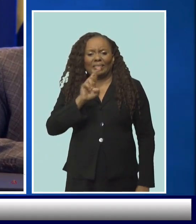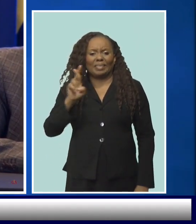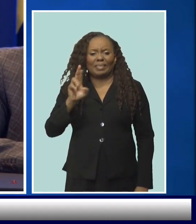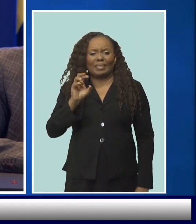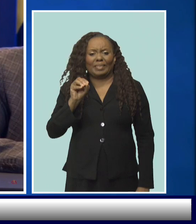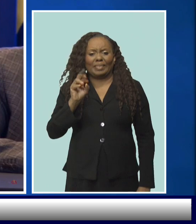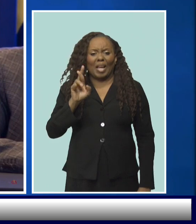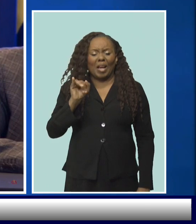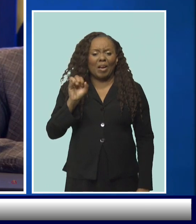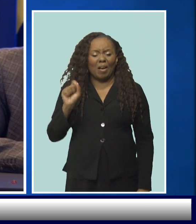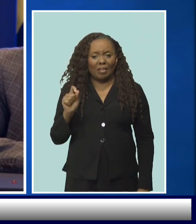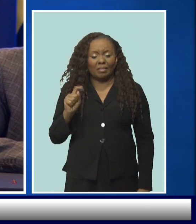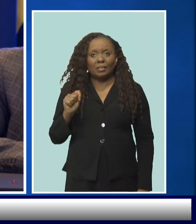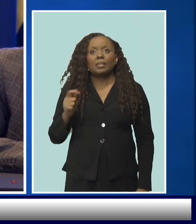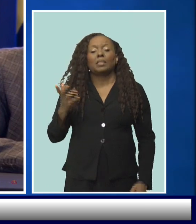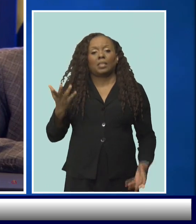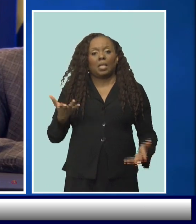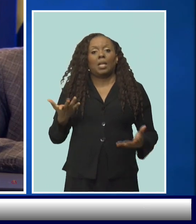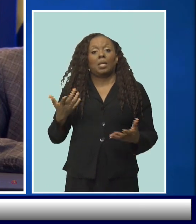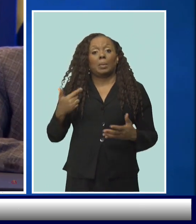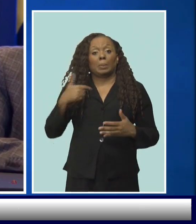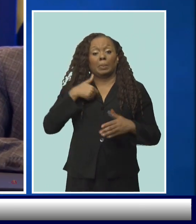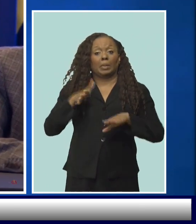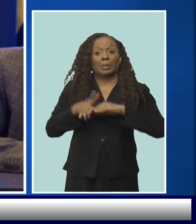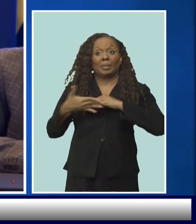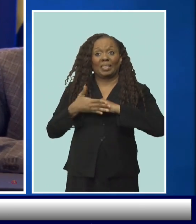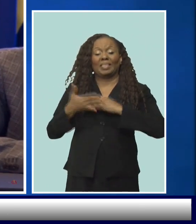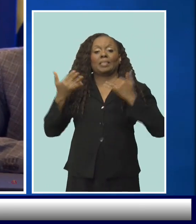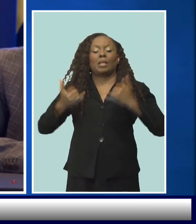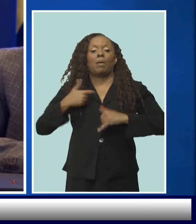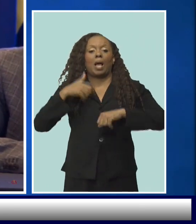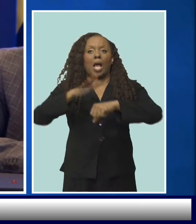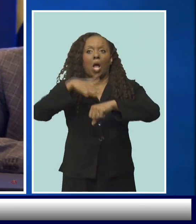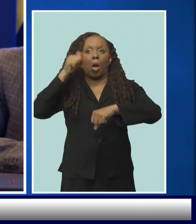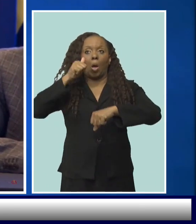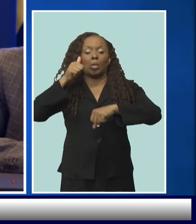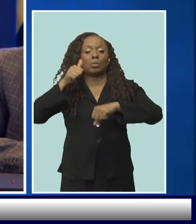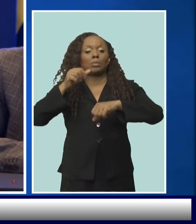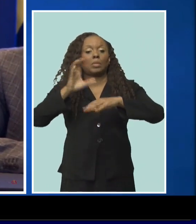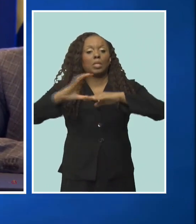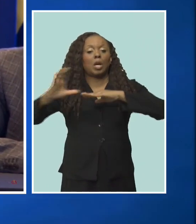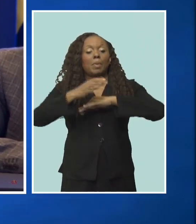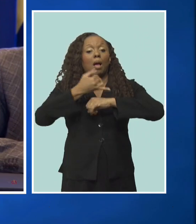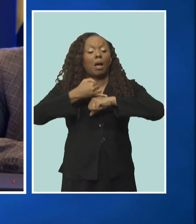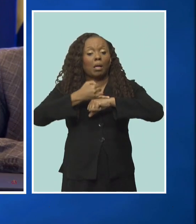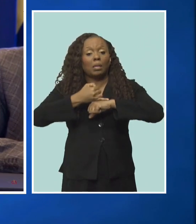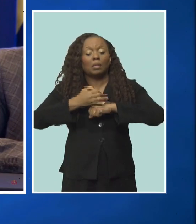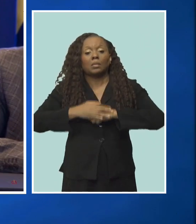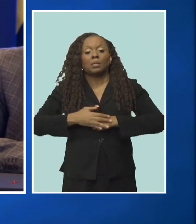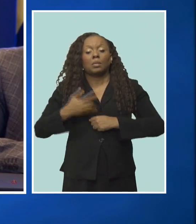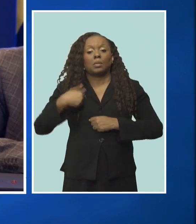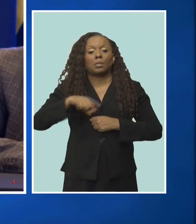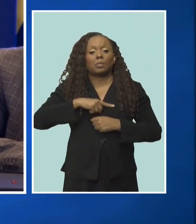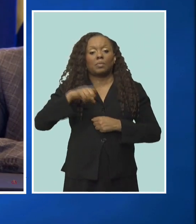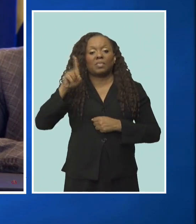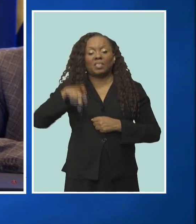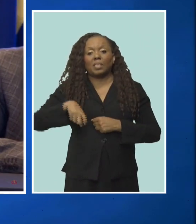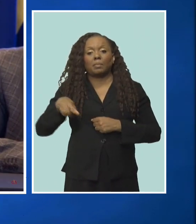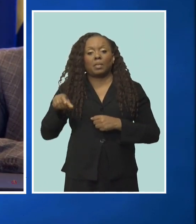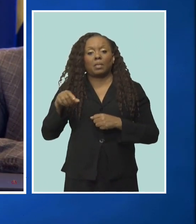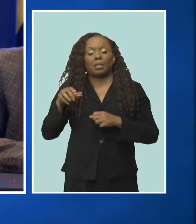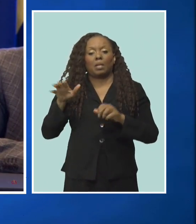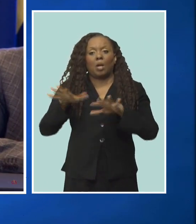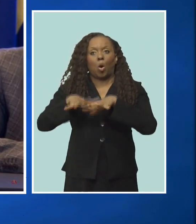called in Jamaica, and I'm making the call now at this CARICOM platform, that there needs to be a